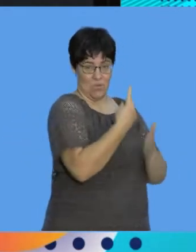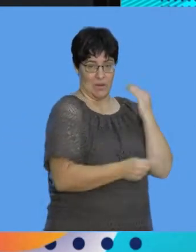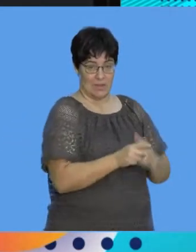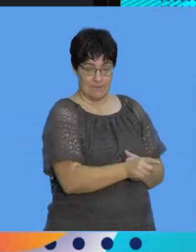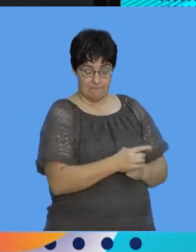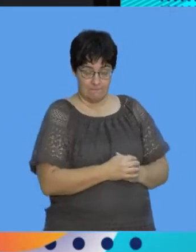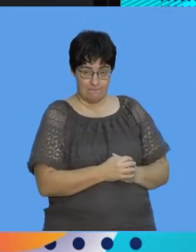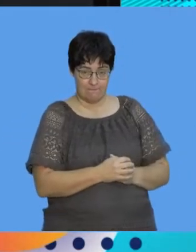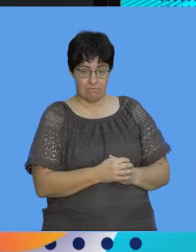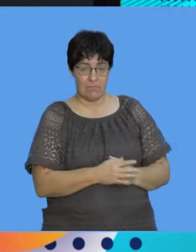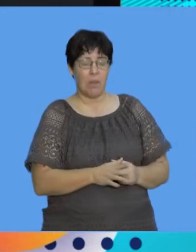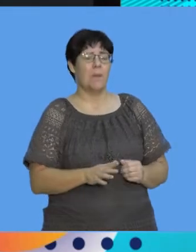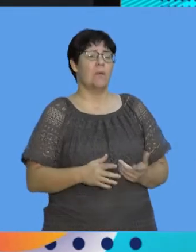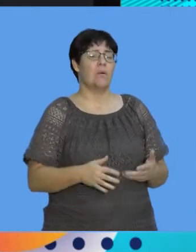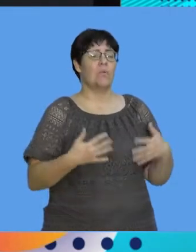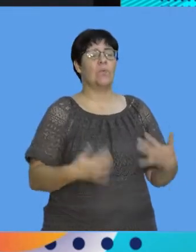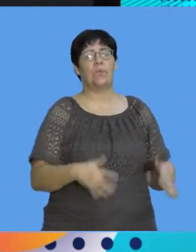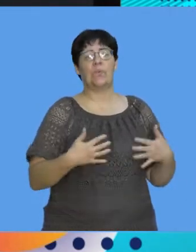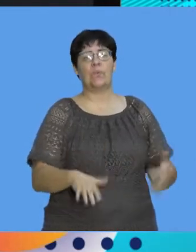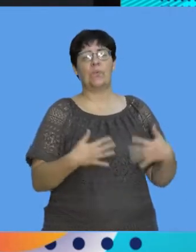most important,